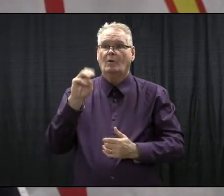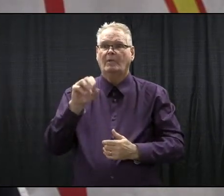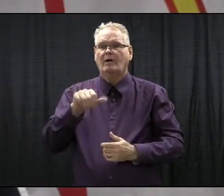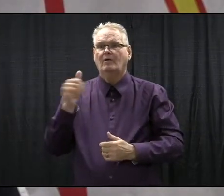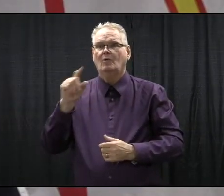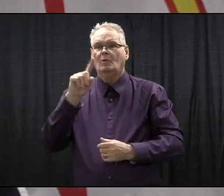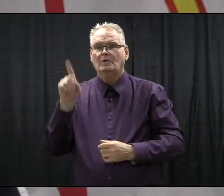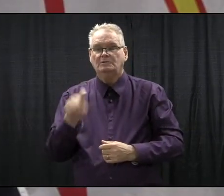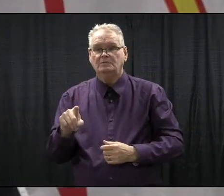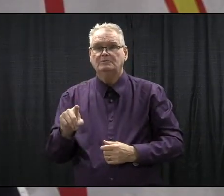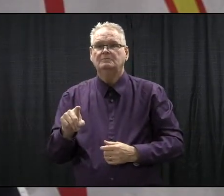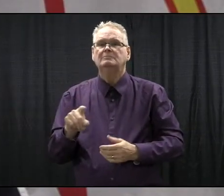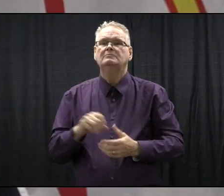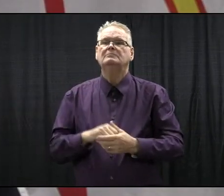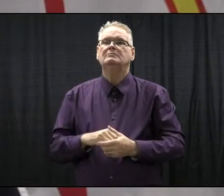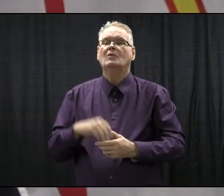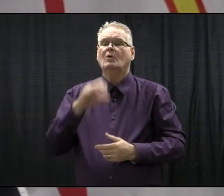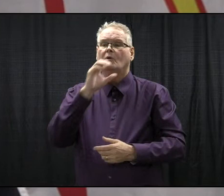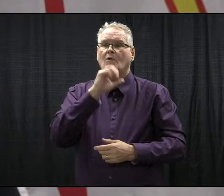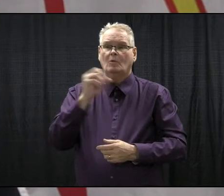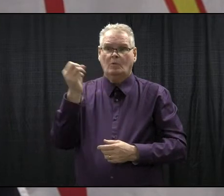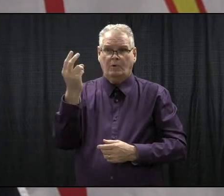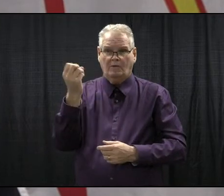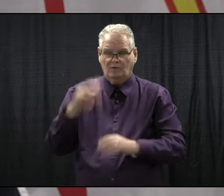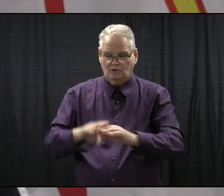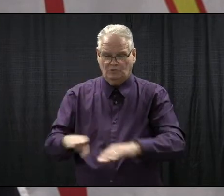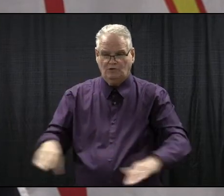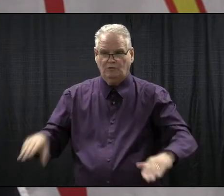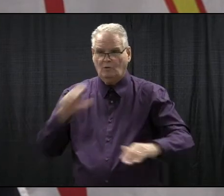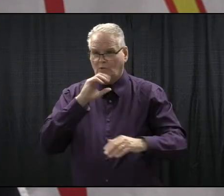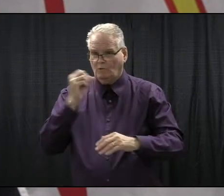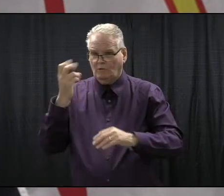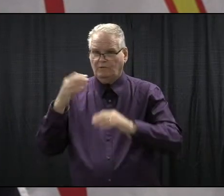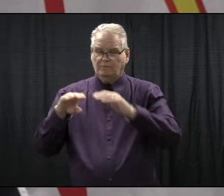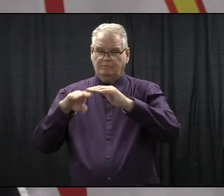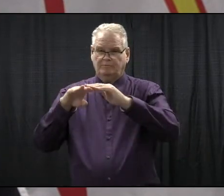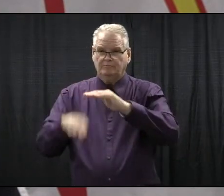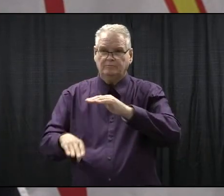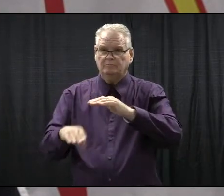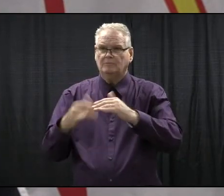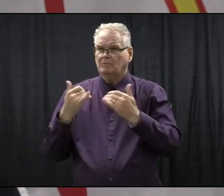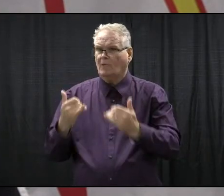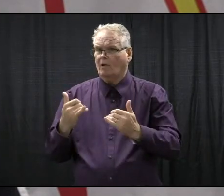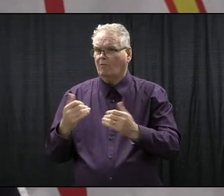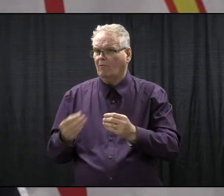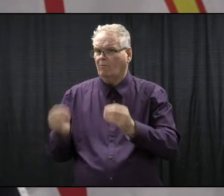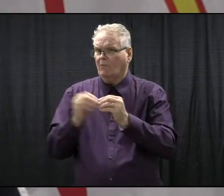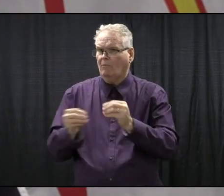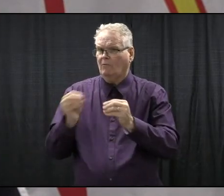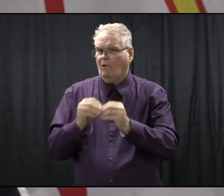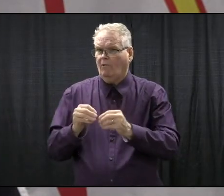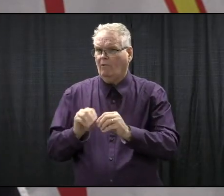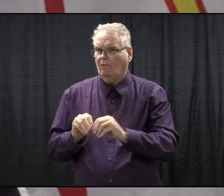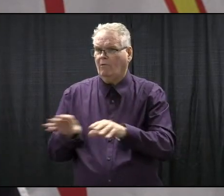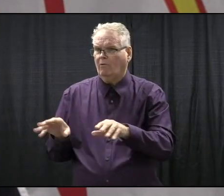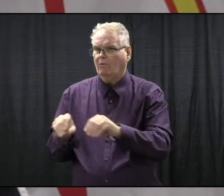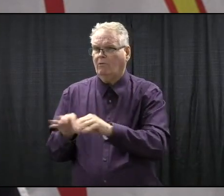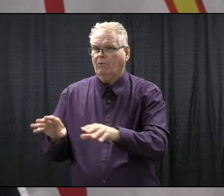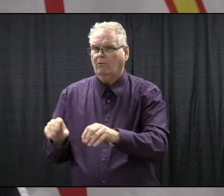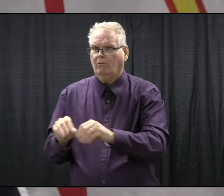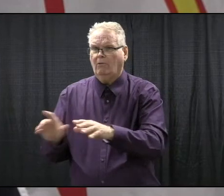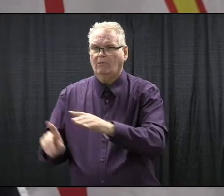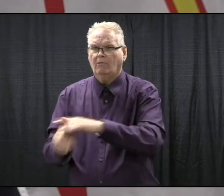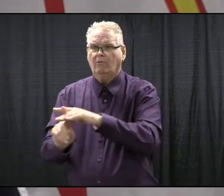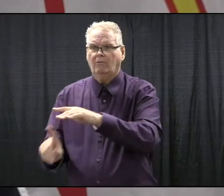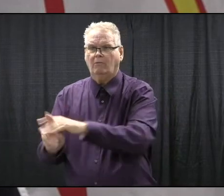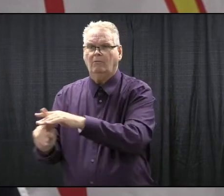yes, both Pfizer and Moderna, is my understanding, have studies that are looking at